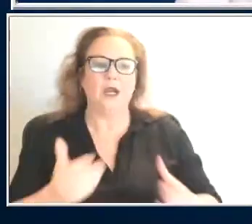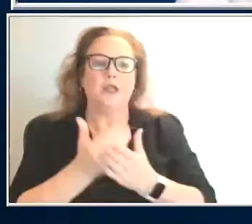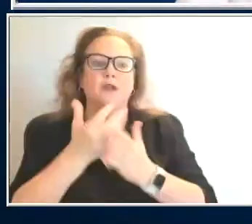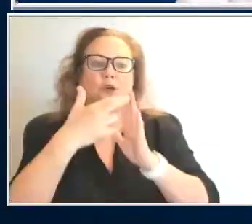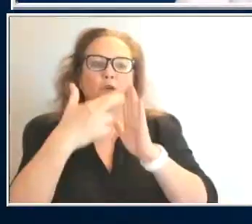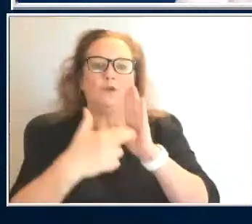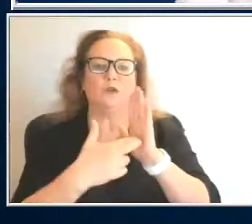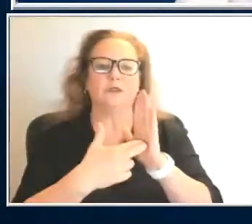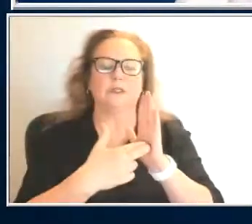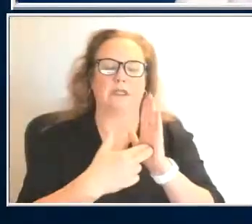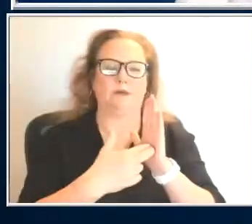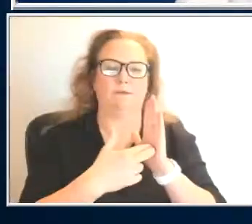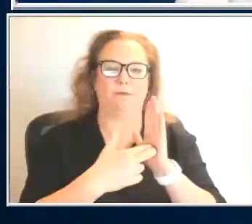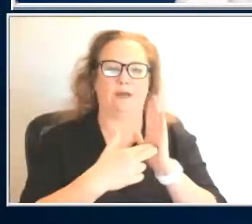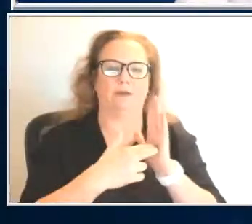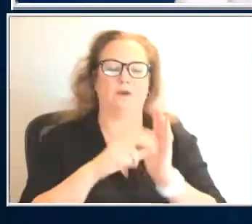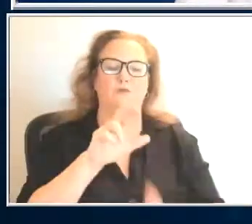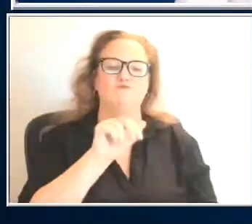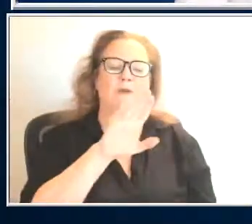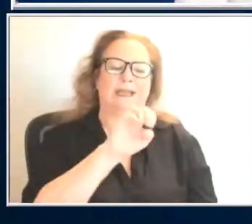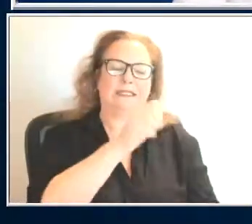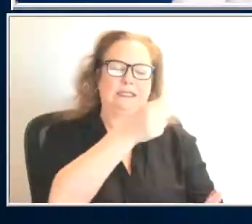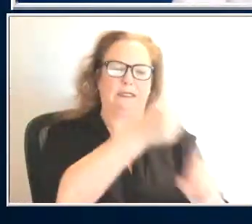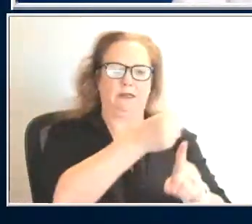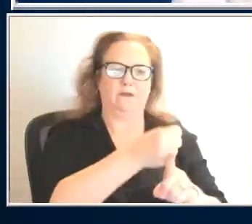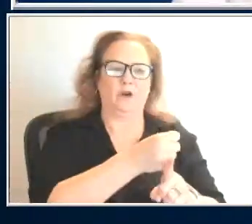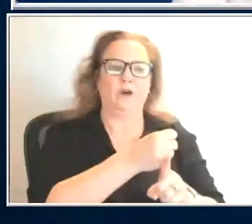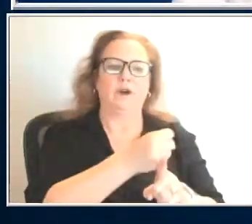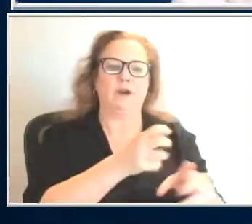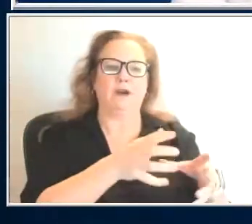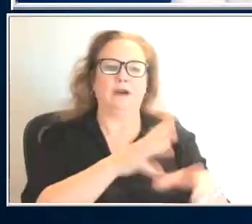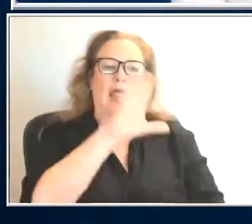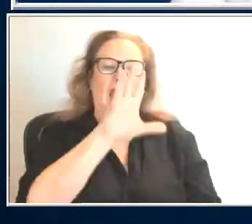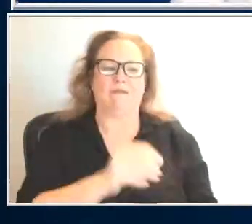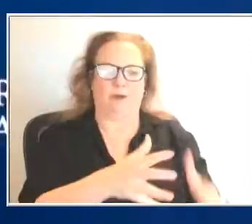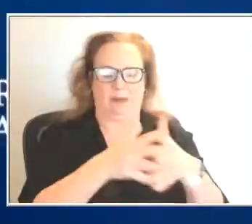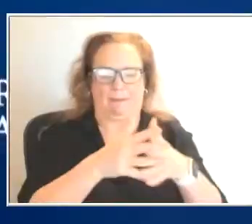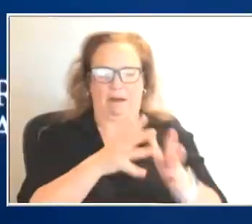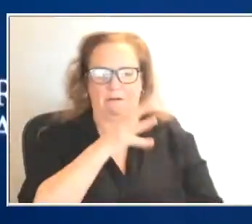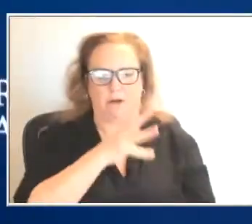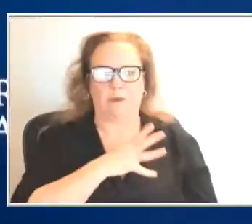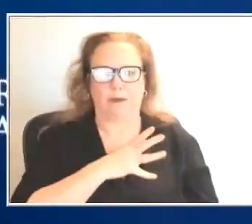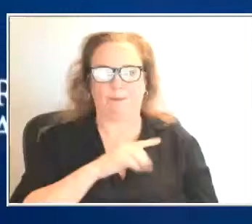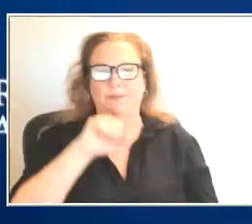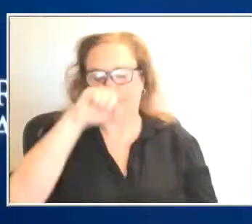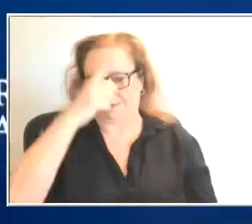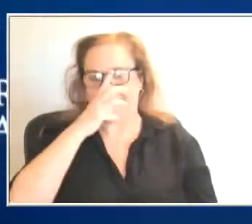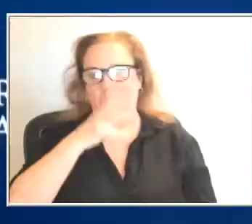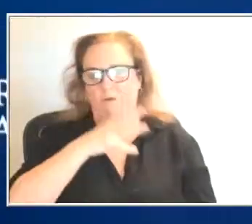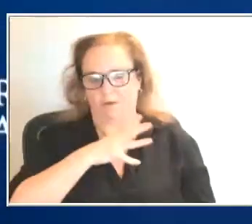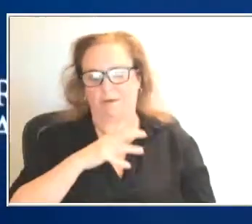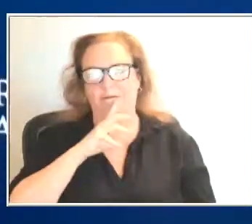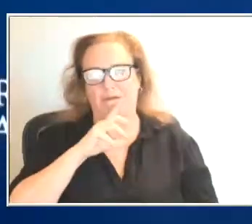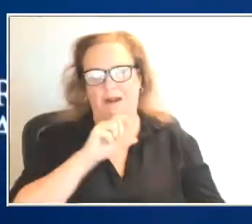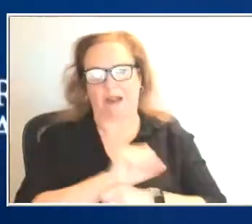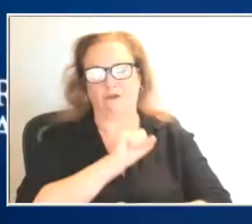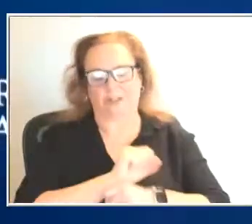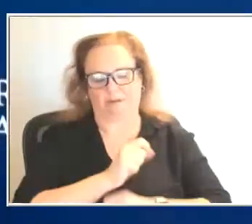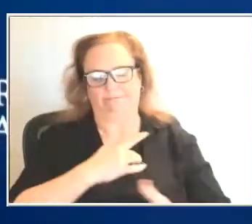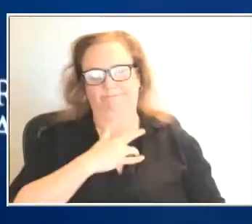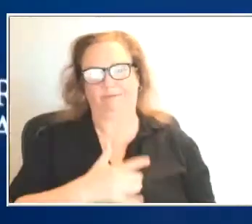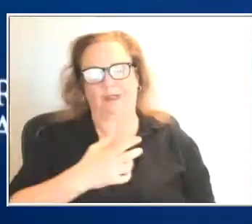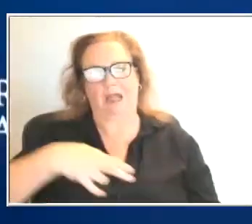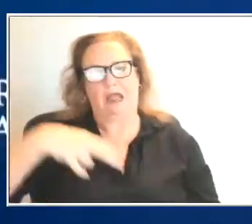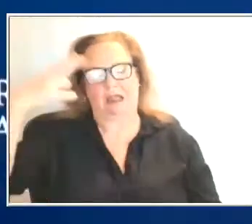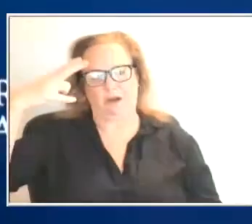racial disparity that are impacting African American women? So Black women are actually more likely than white